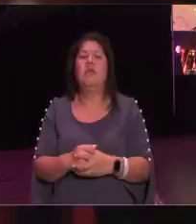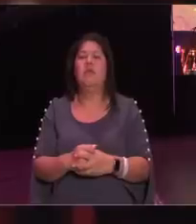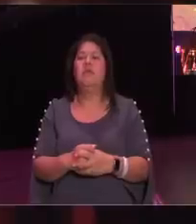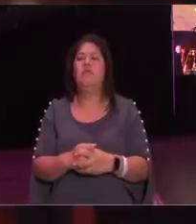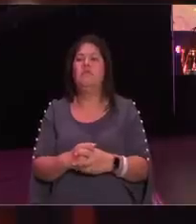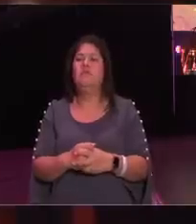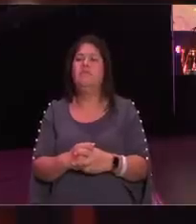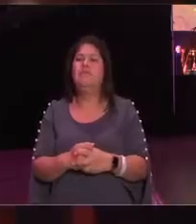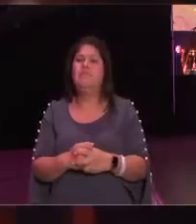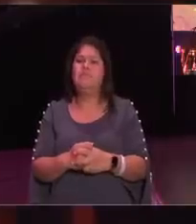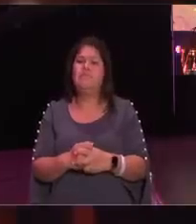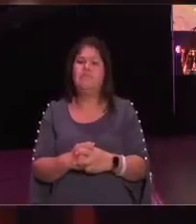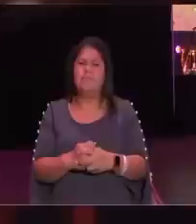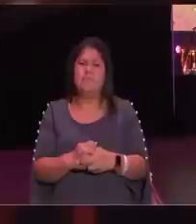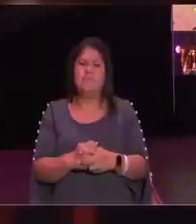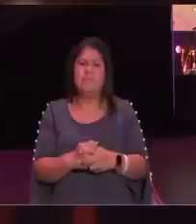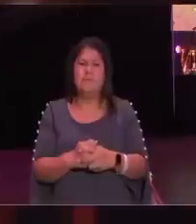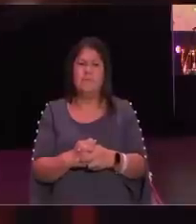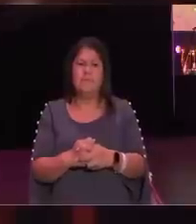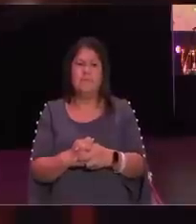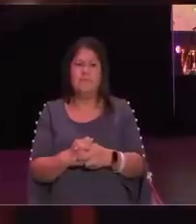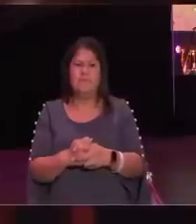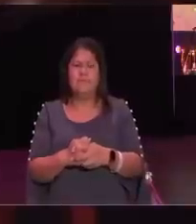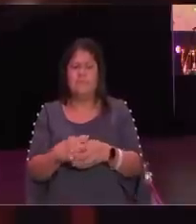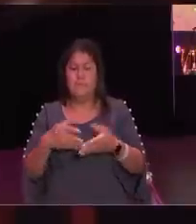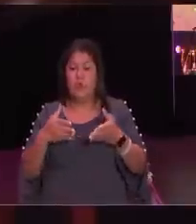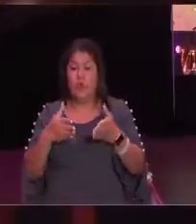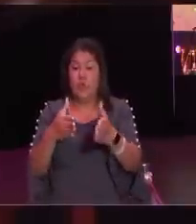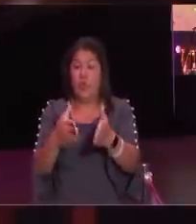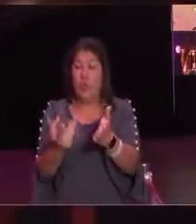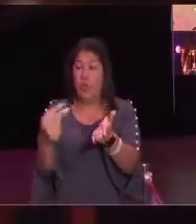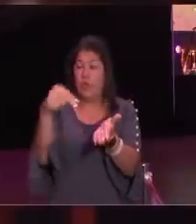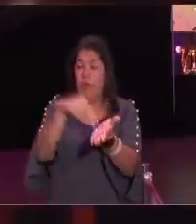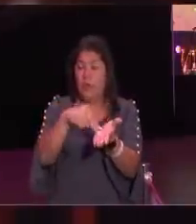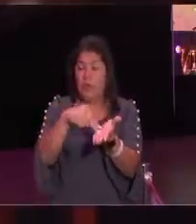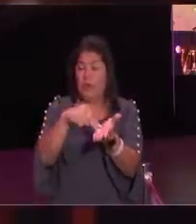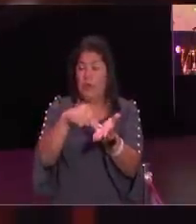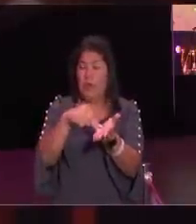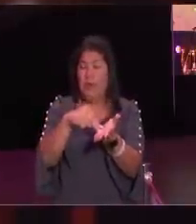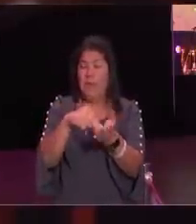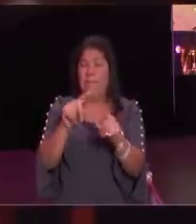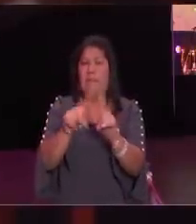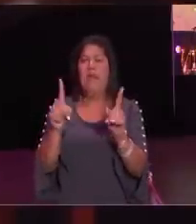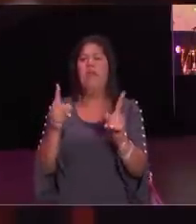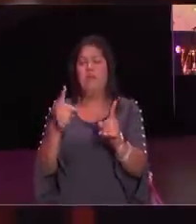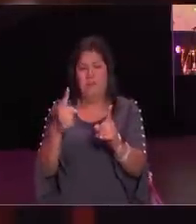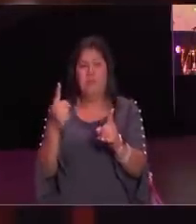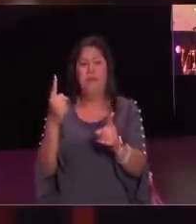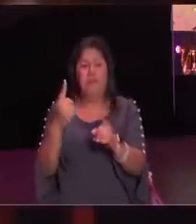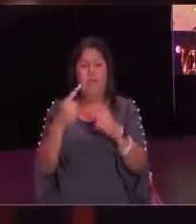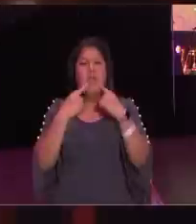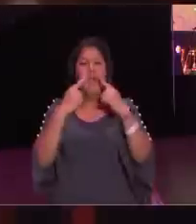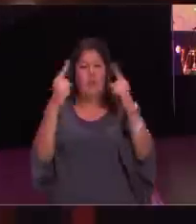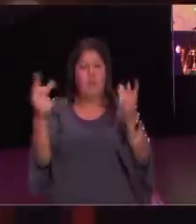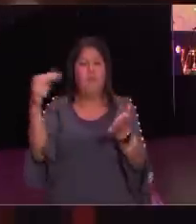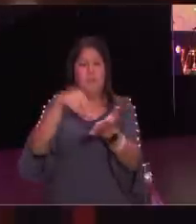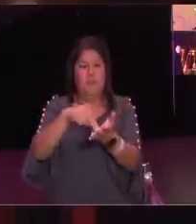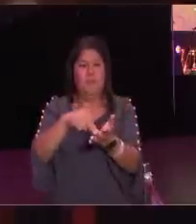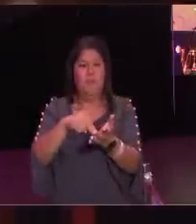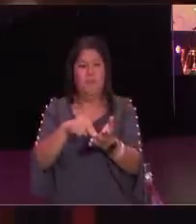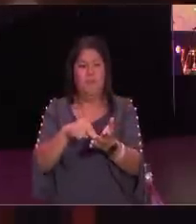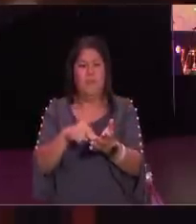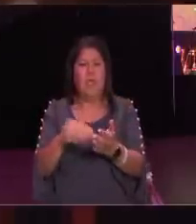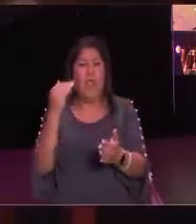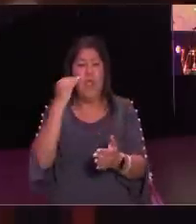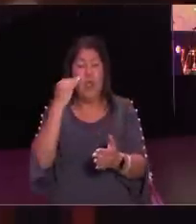I want us to look not only at the road to his resurrection, but the reason he was resurrected. The first thing I